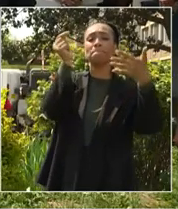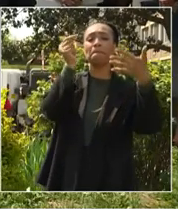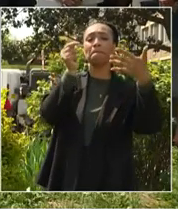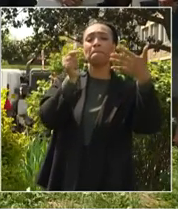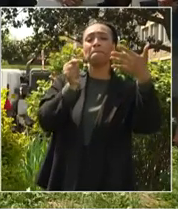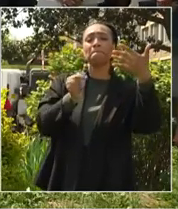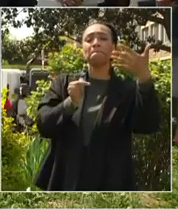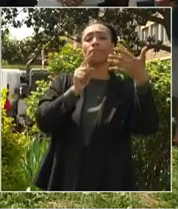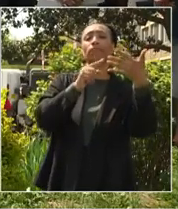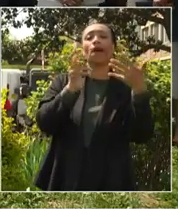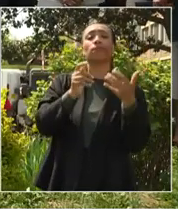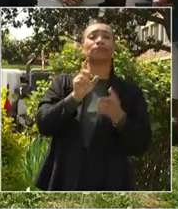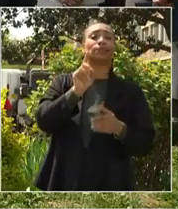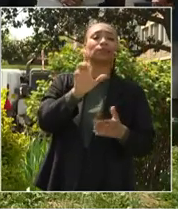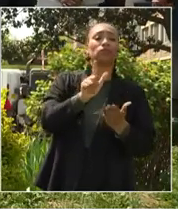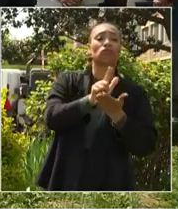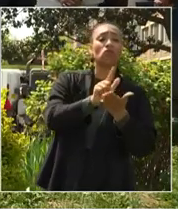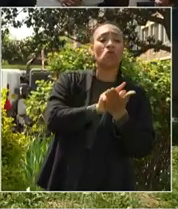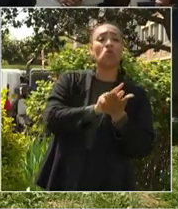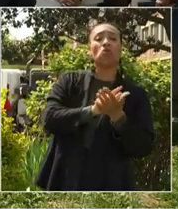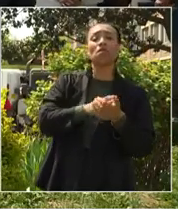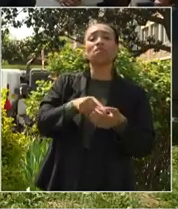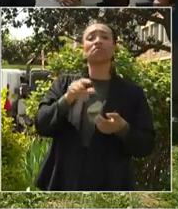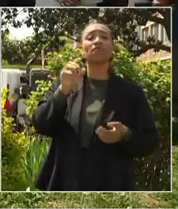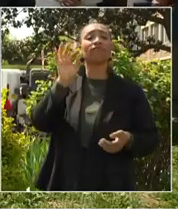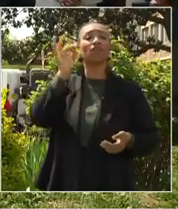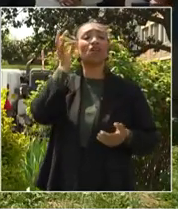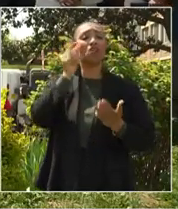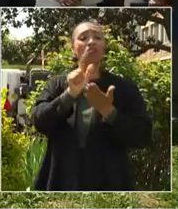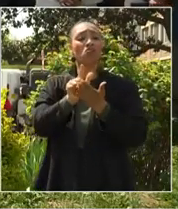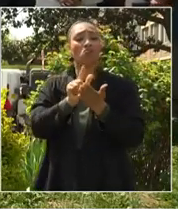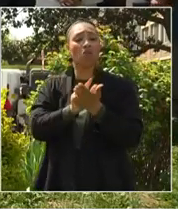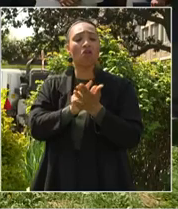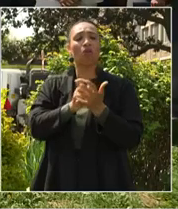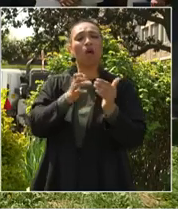that allows the city to increase an